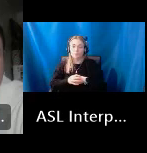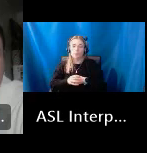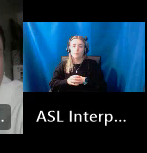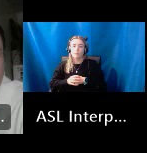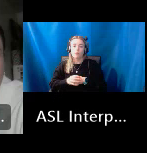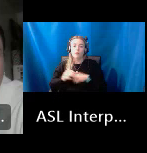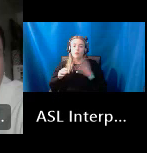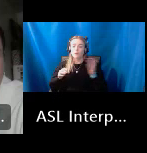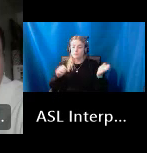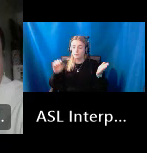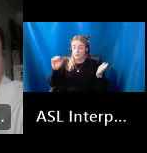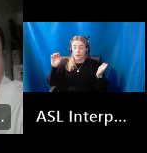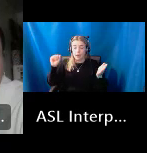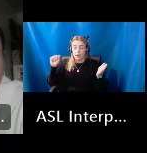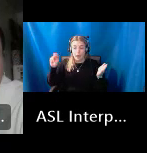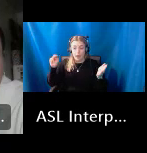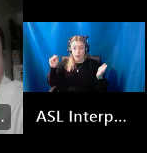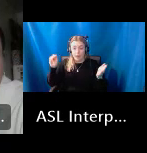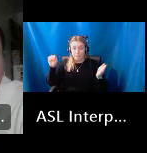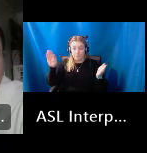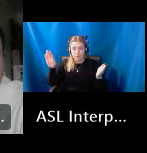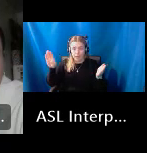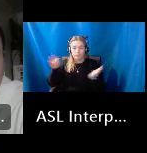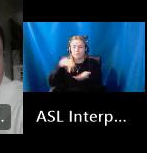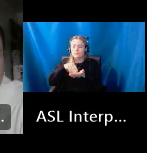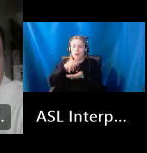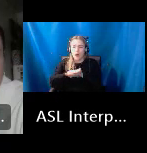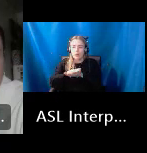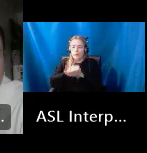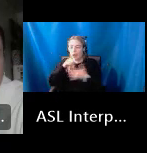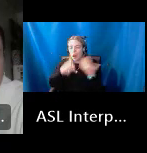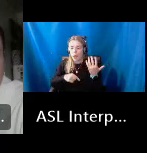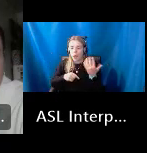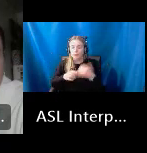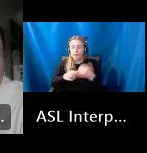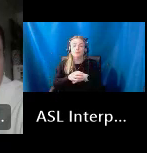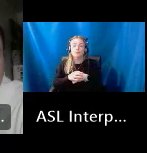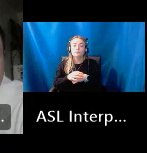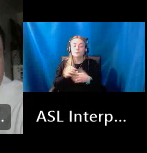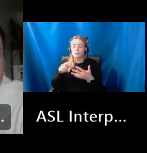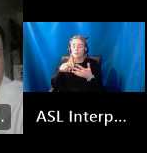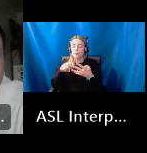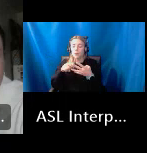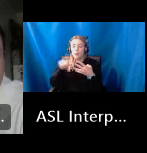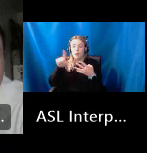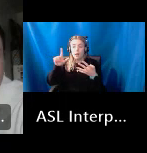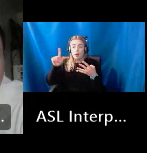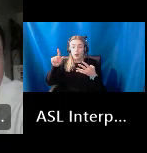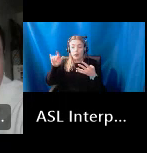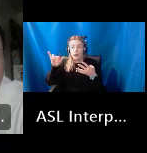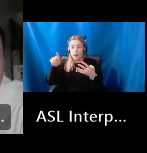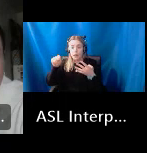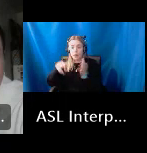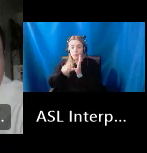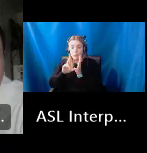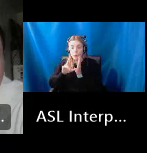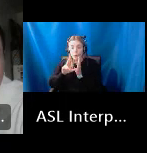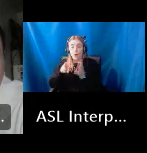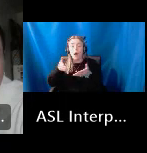Annotated bibliography is a document that lists your sources. We know that. Lit review is a process that allows the researcher to make